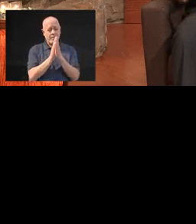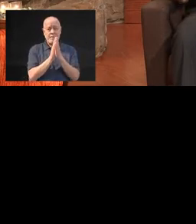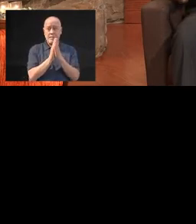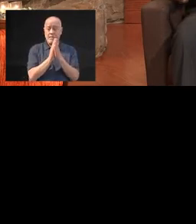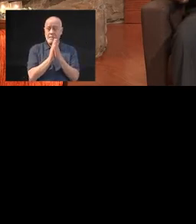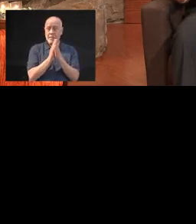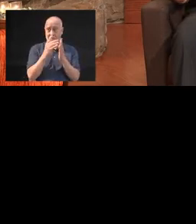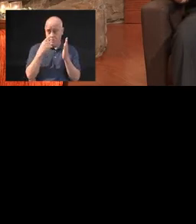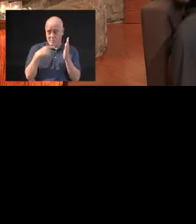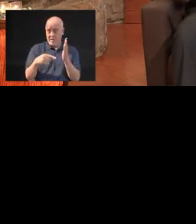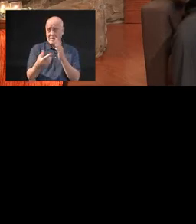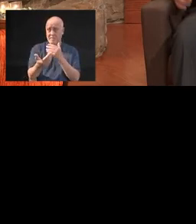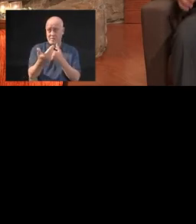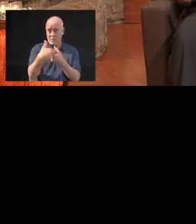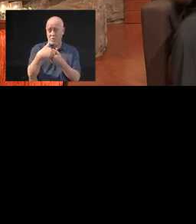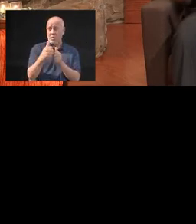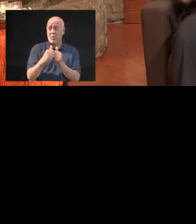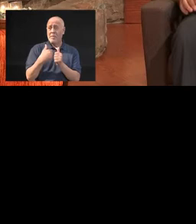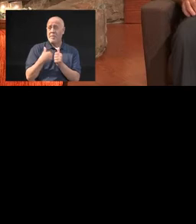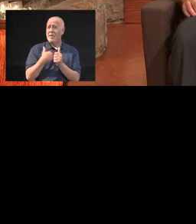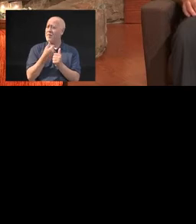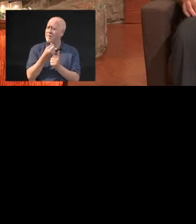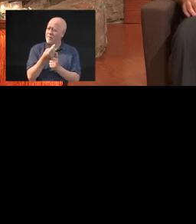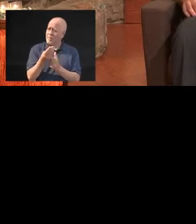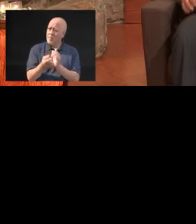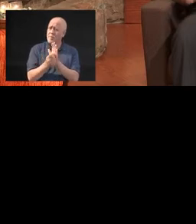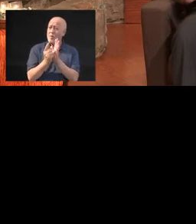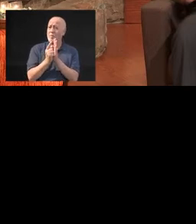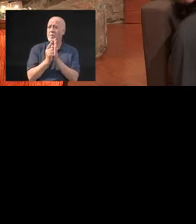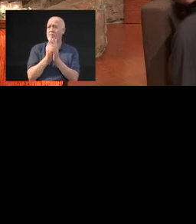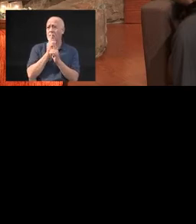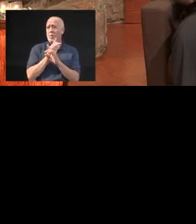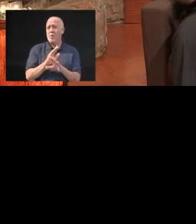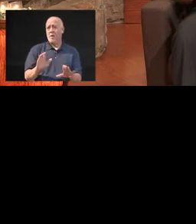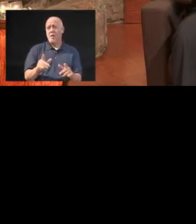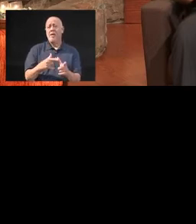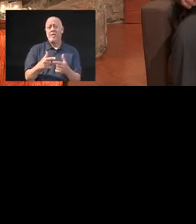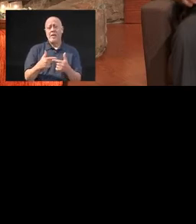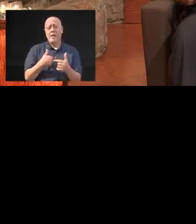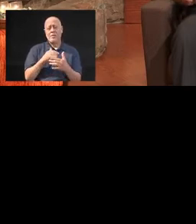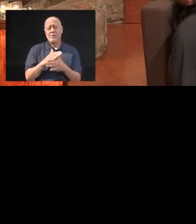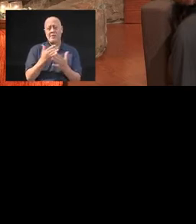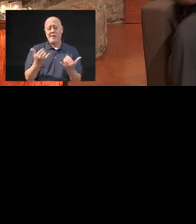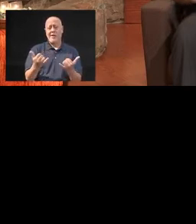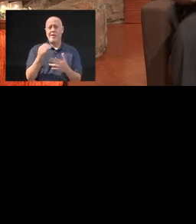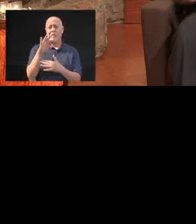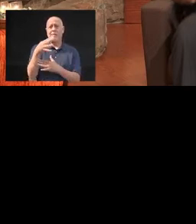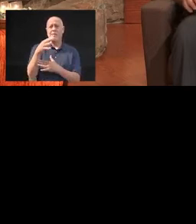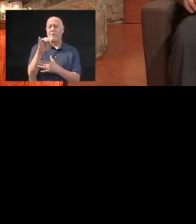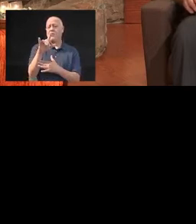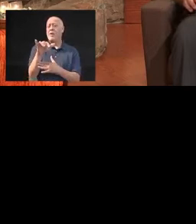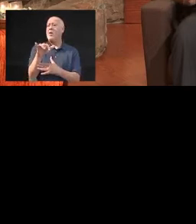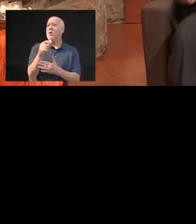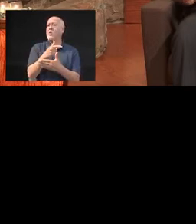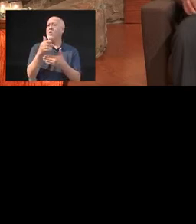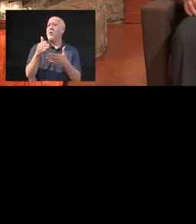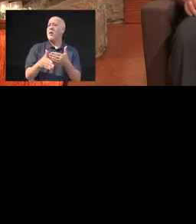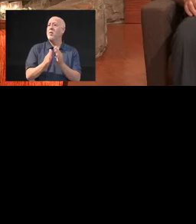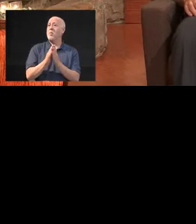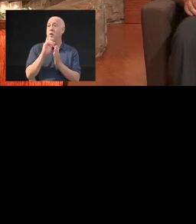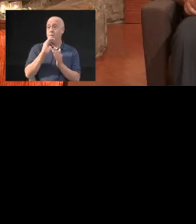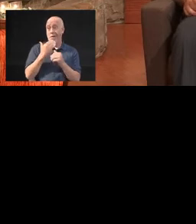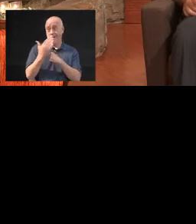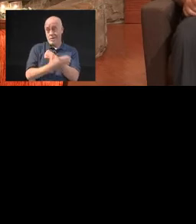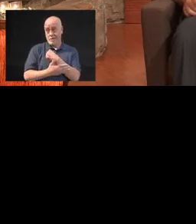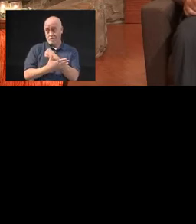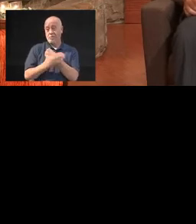would join me, we'll have a few moments of silence, and then I'll share on this 4th of July weekend in a prayer for our country and